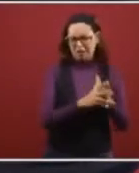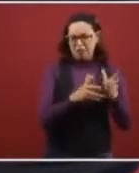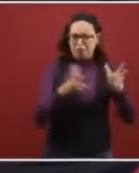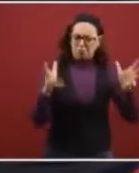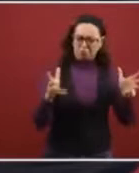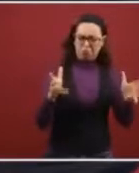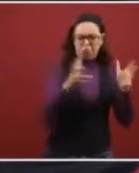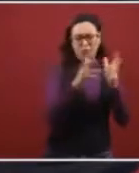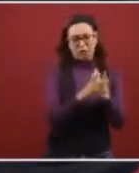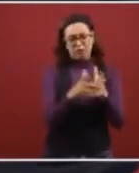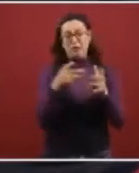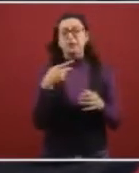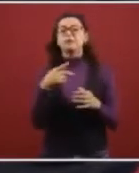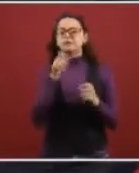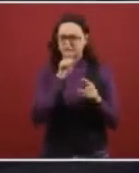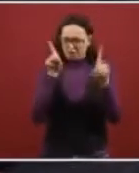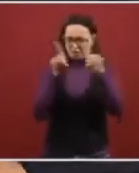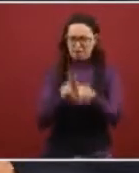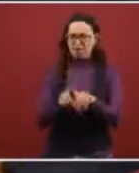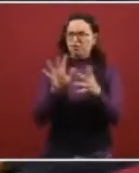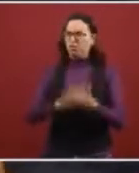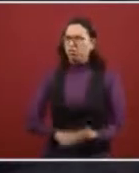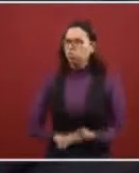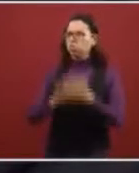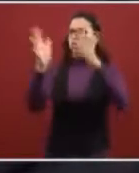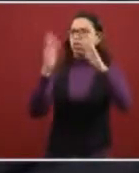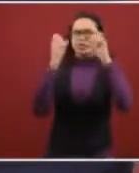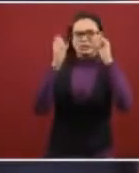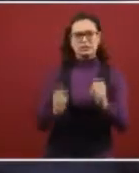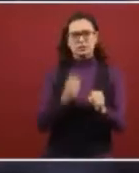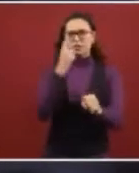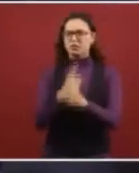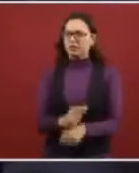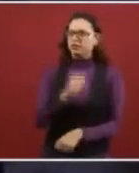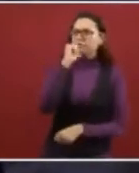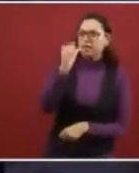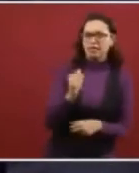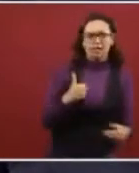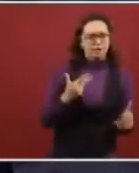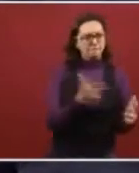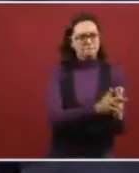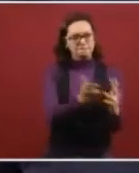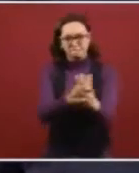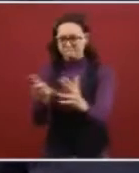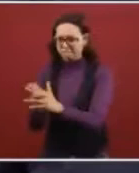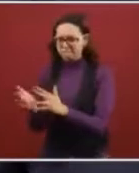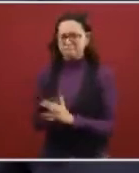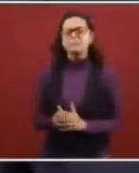la violencia. The insecurity and violence. Los homicidios. And homicides.